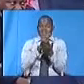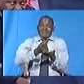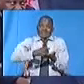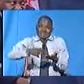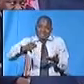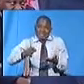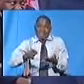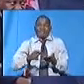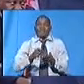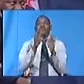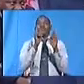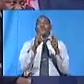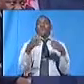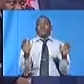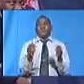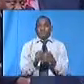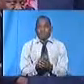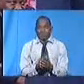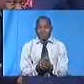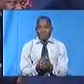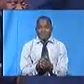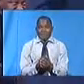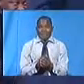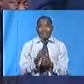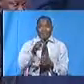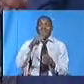under the results.